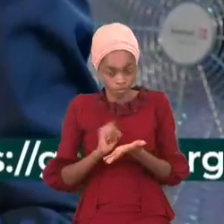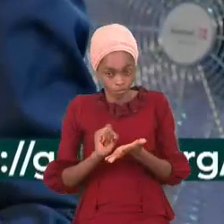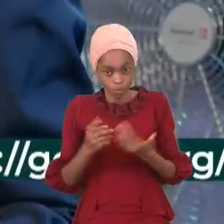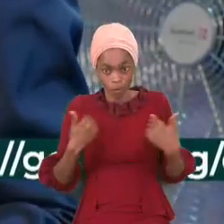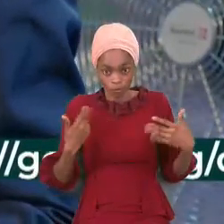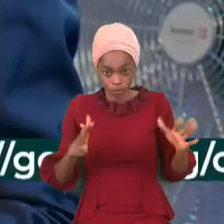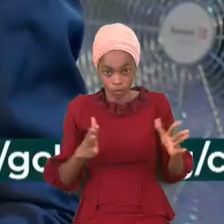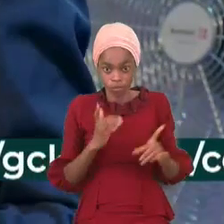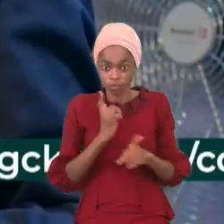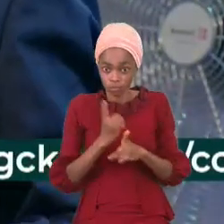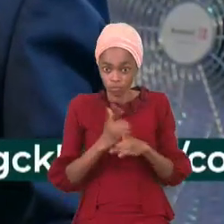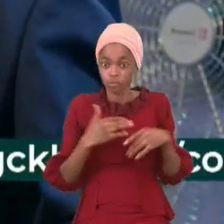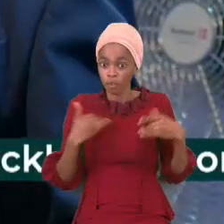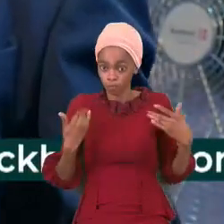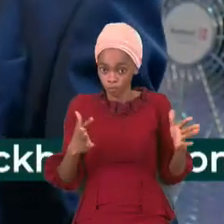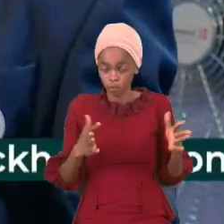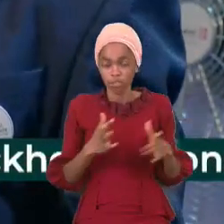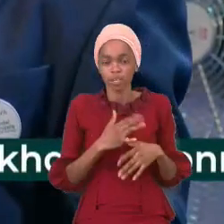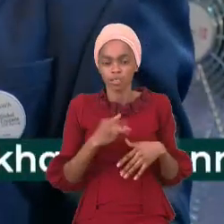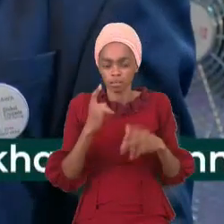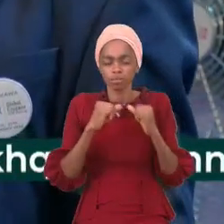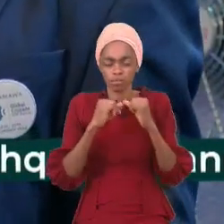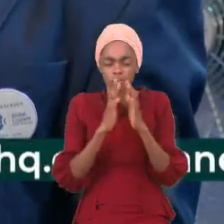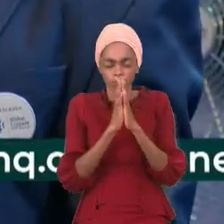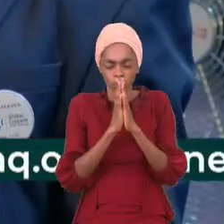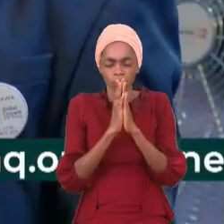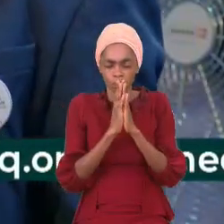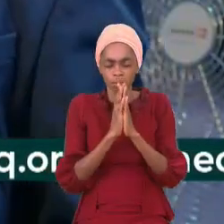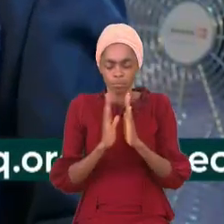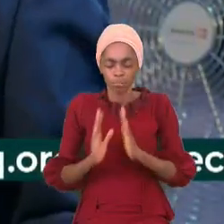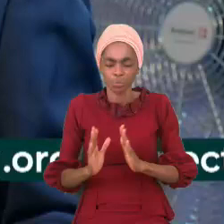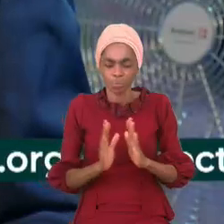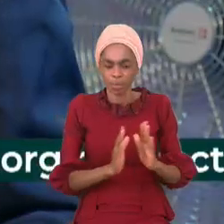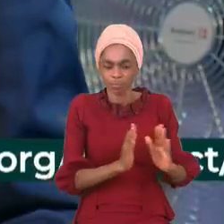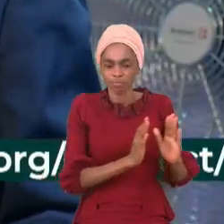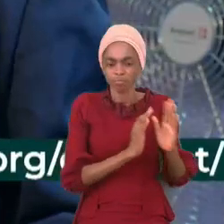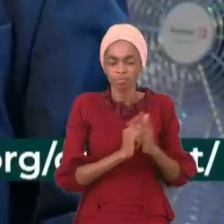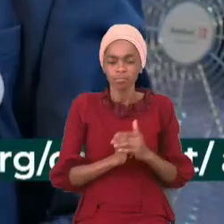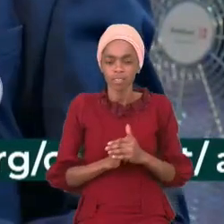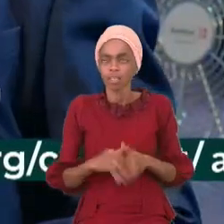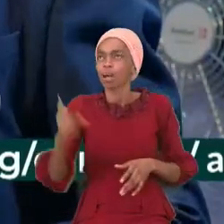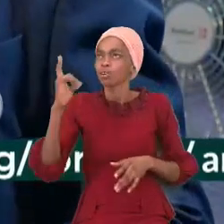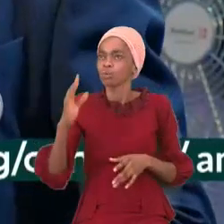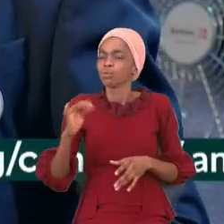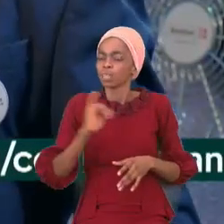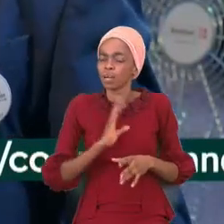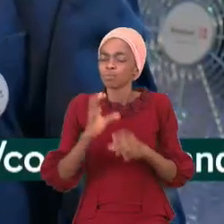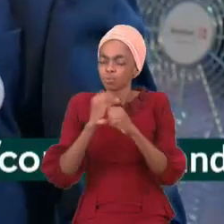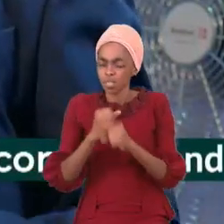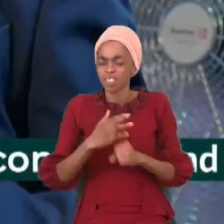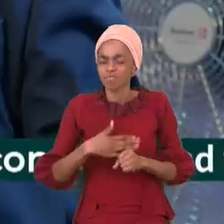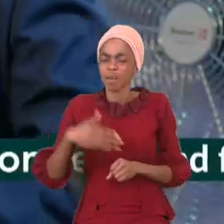You can use description, like bus stop, or where we can trace you.